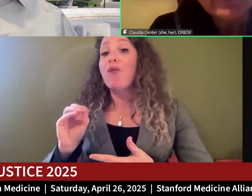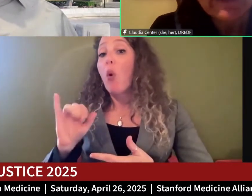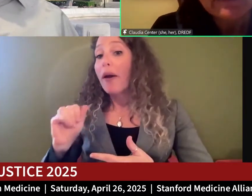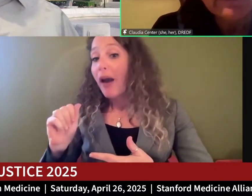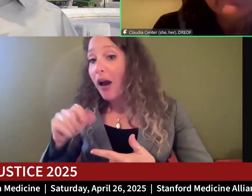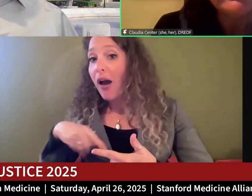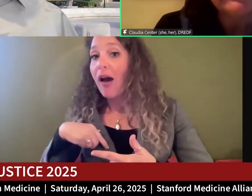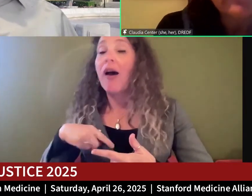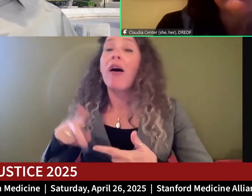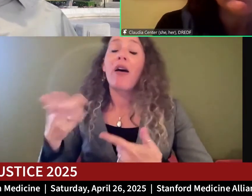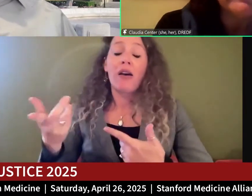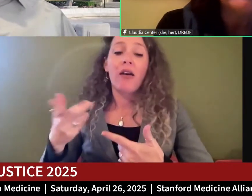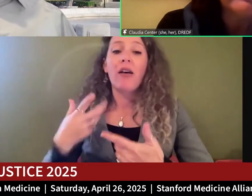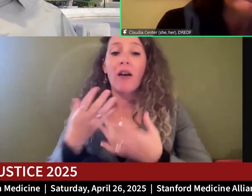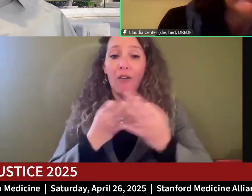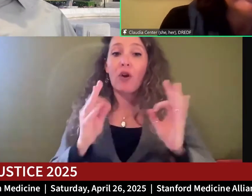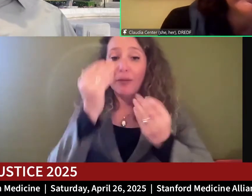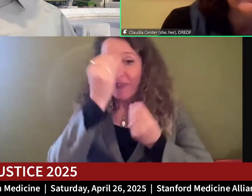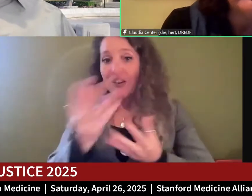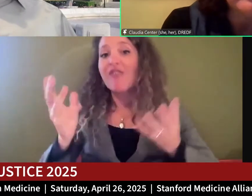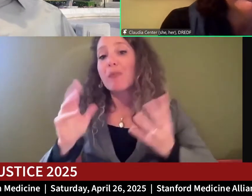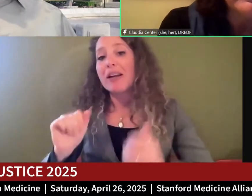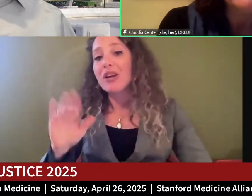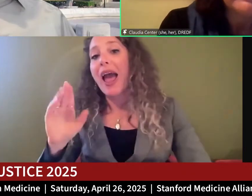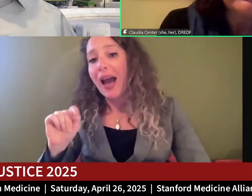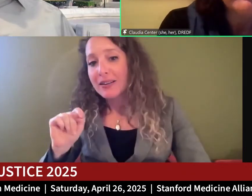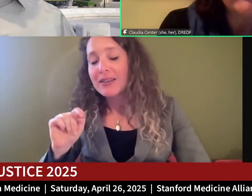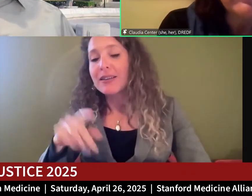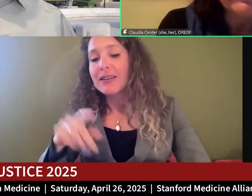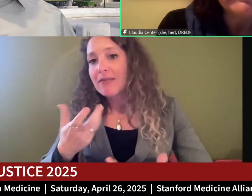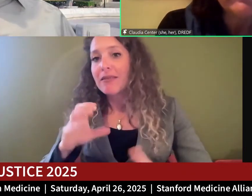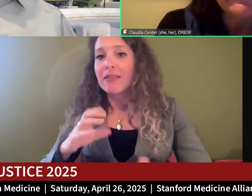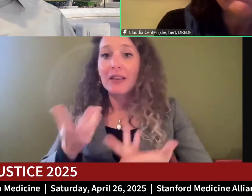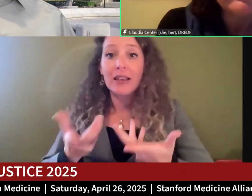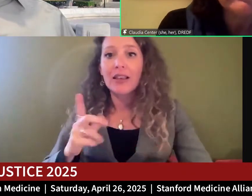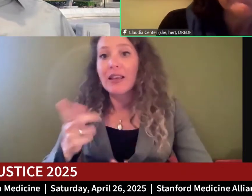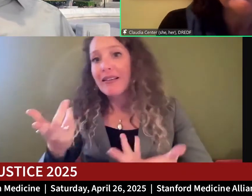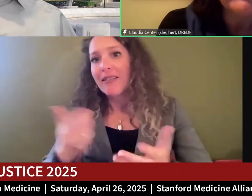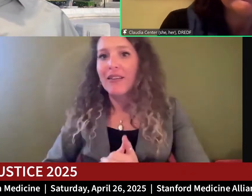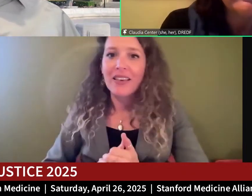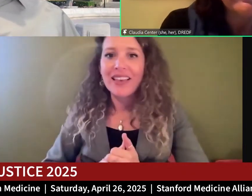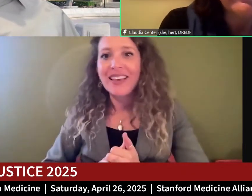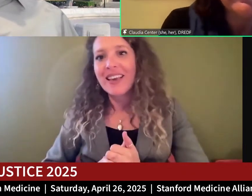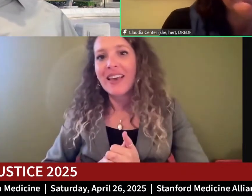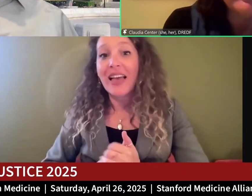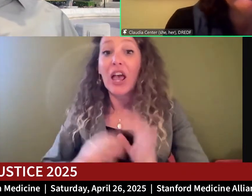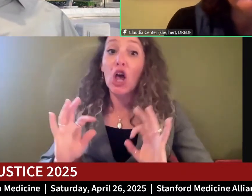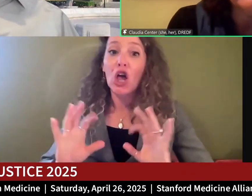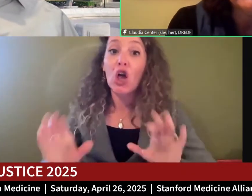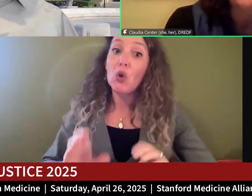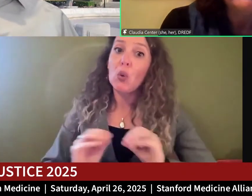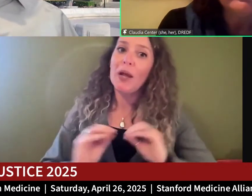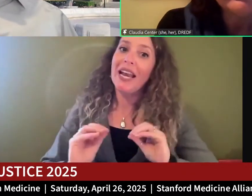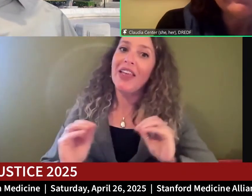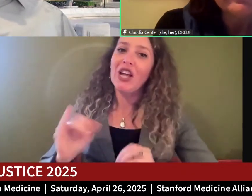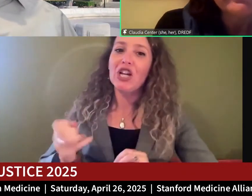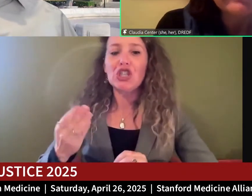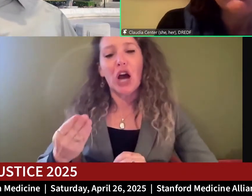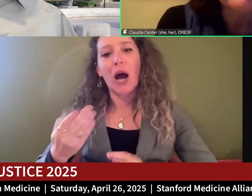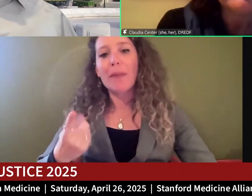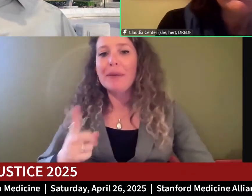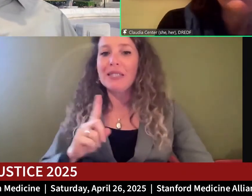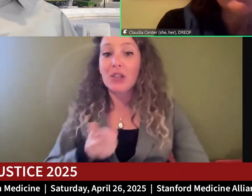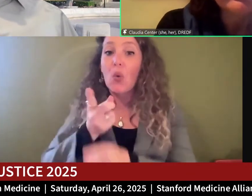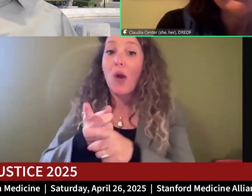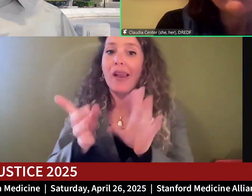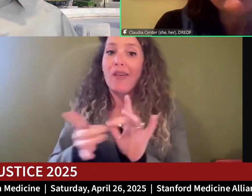of Information Act. Like, yeah, do nothing jobs are kind of the right phrase compared to the important,